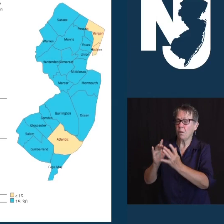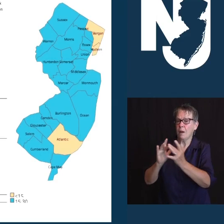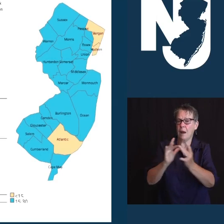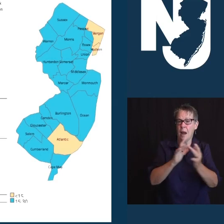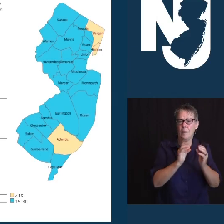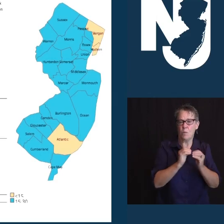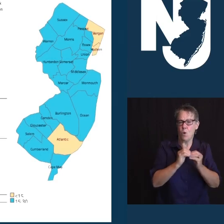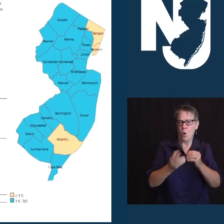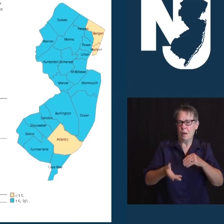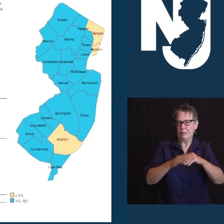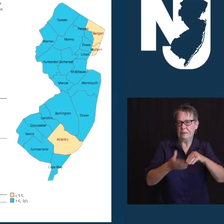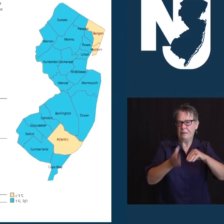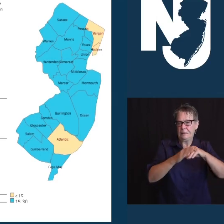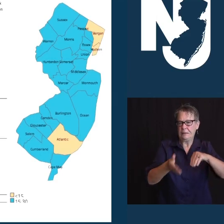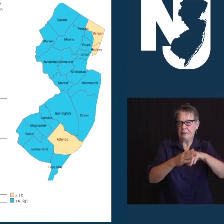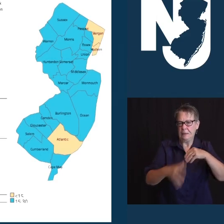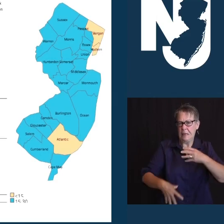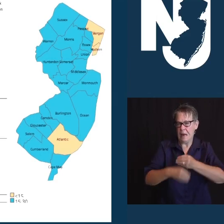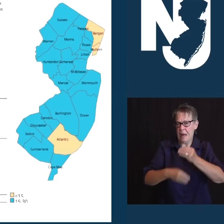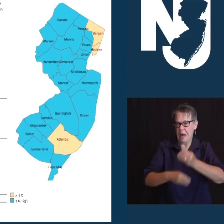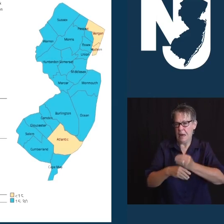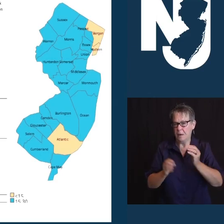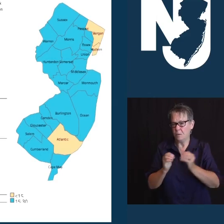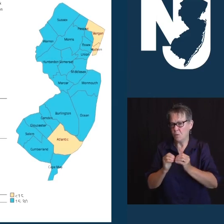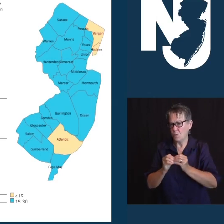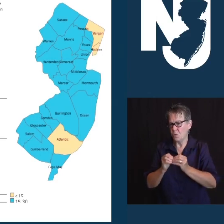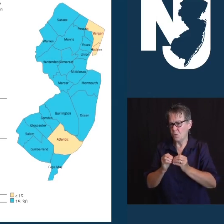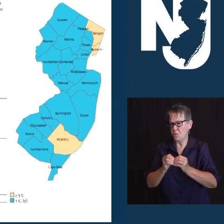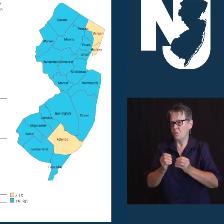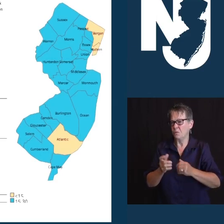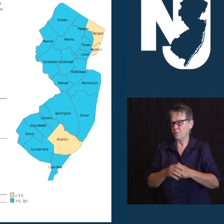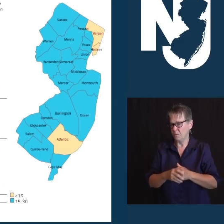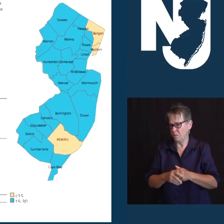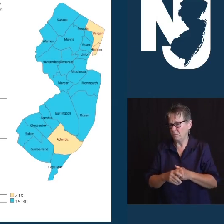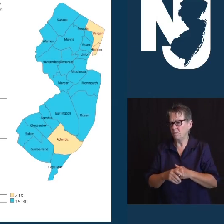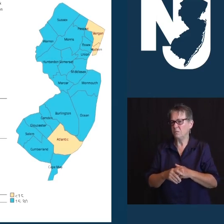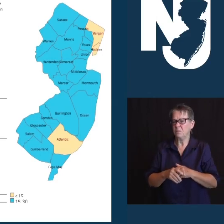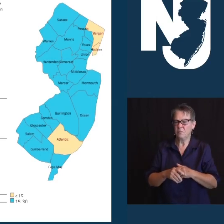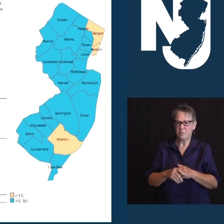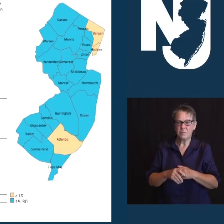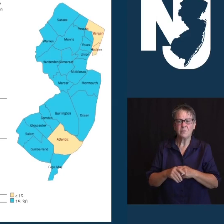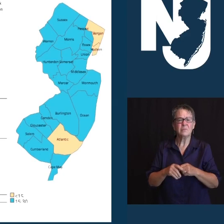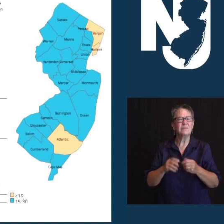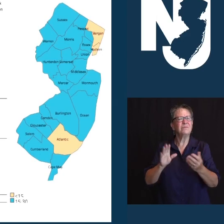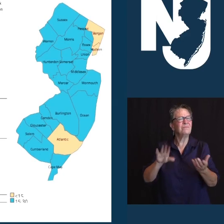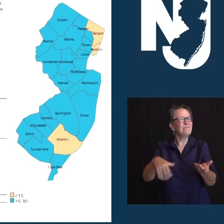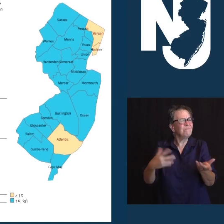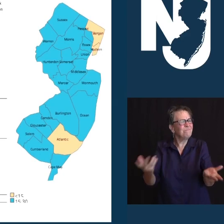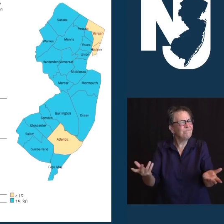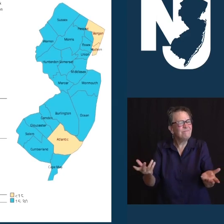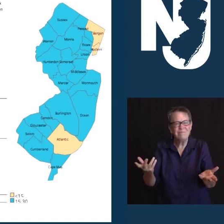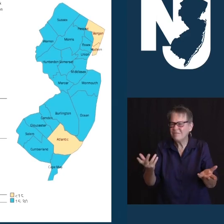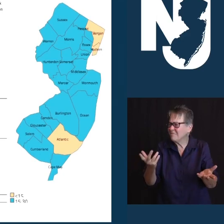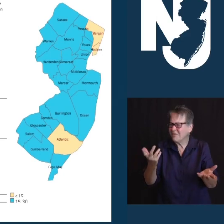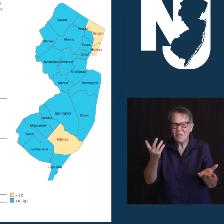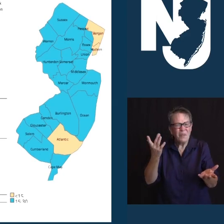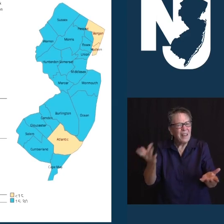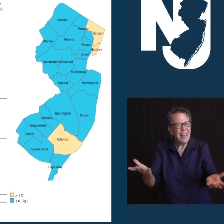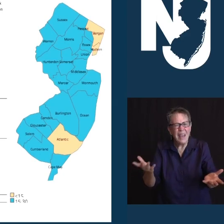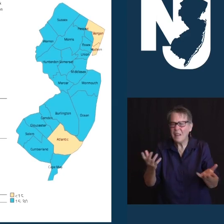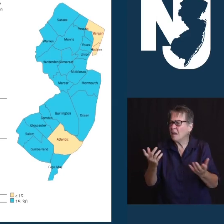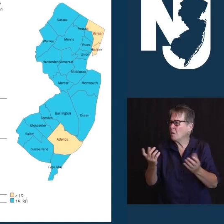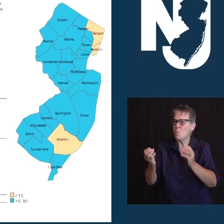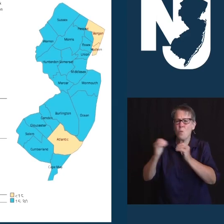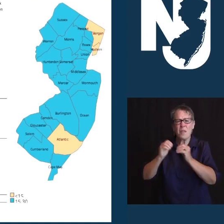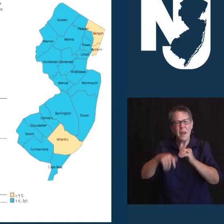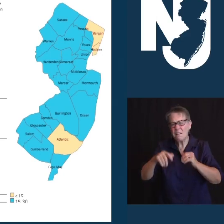more than half of the people our contact tracers are getting in touch with are refusing to cooperate. This is highly disturbing, to say the